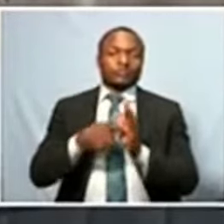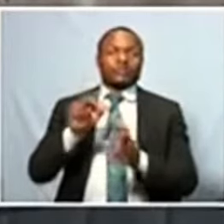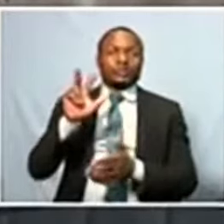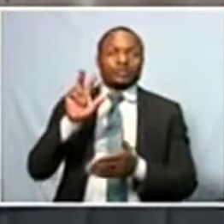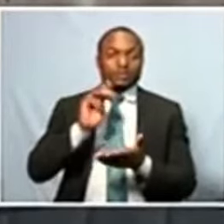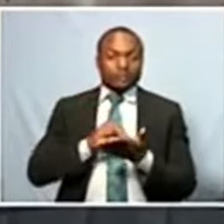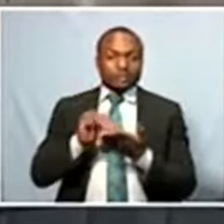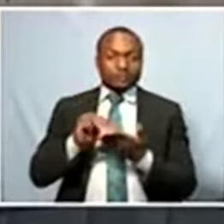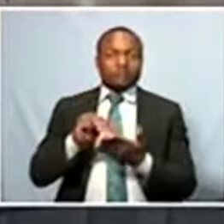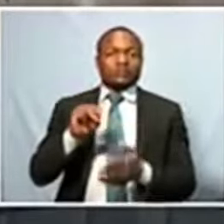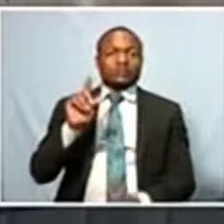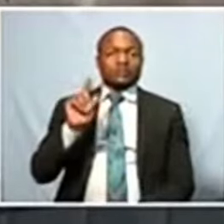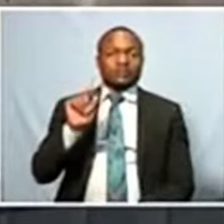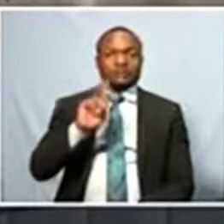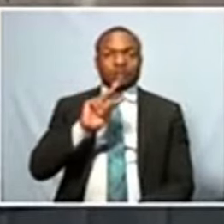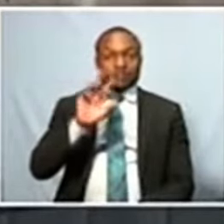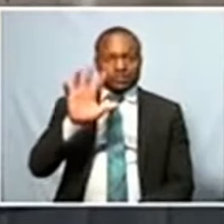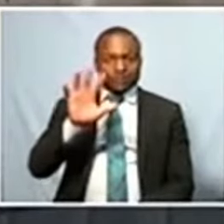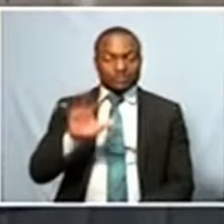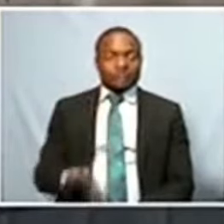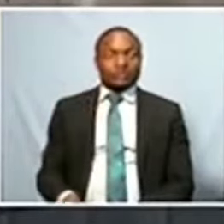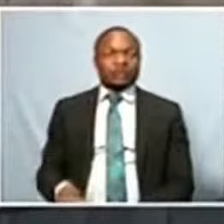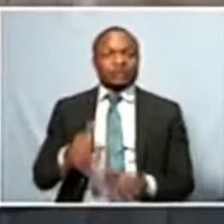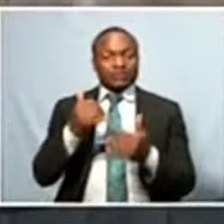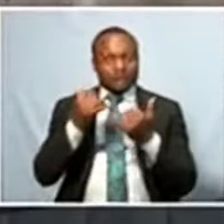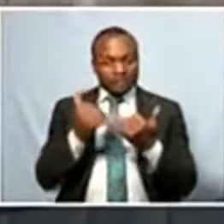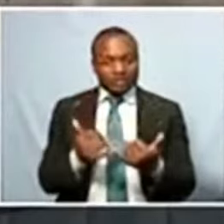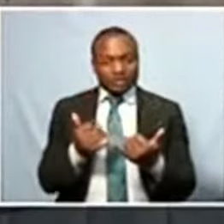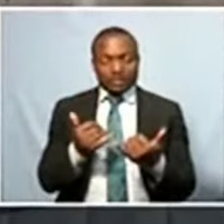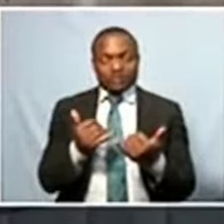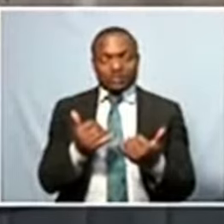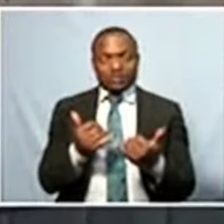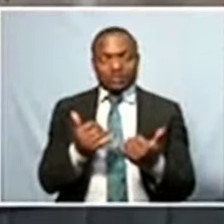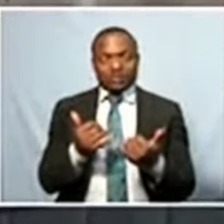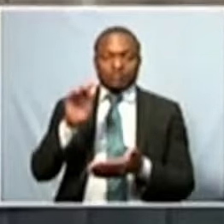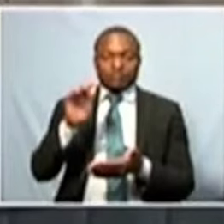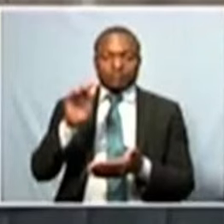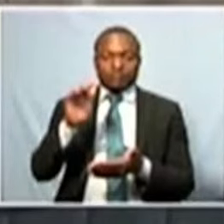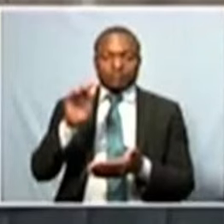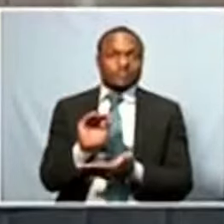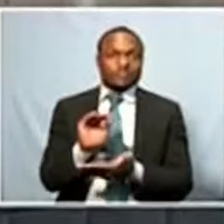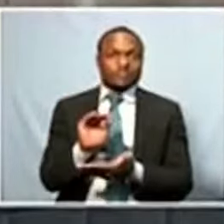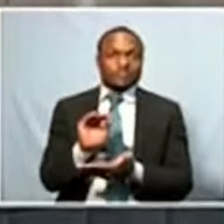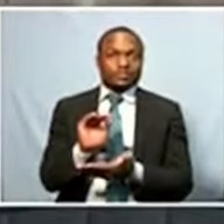in 2025, has now reduced to